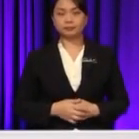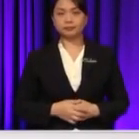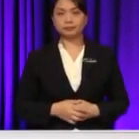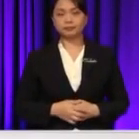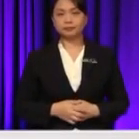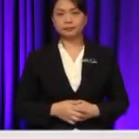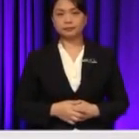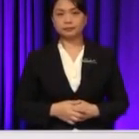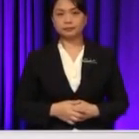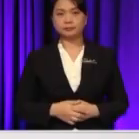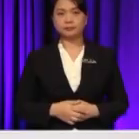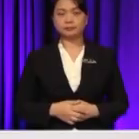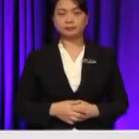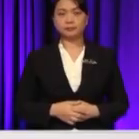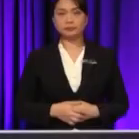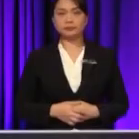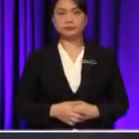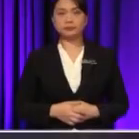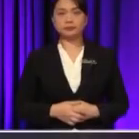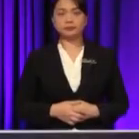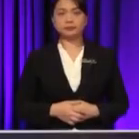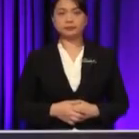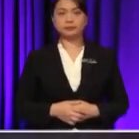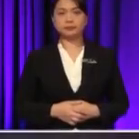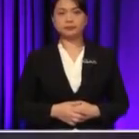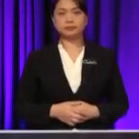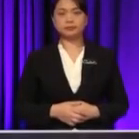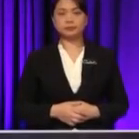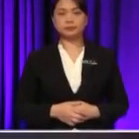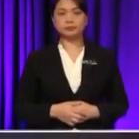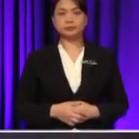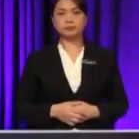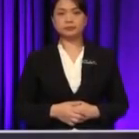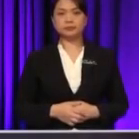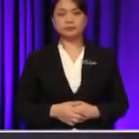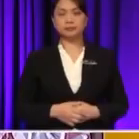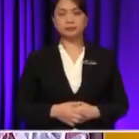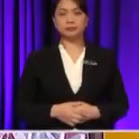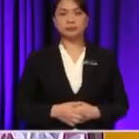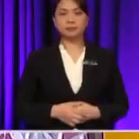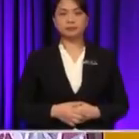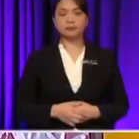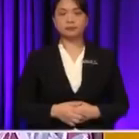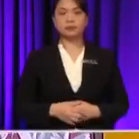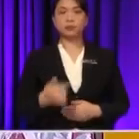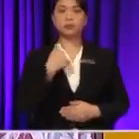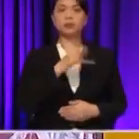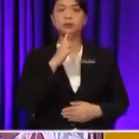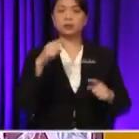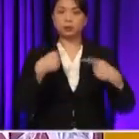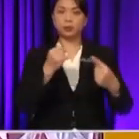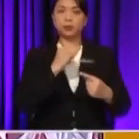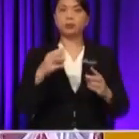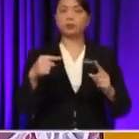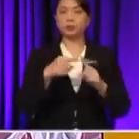students to complete their task, they are going to write their ideas into a paragraph. Okay, we are going to give them some time. Okay, why don't